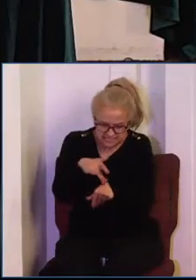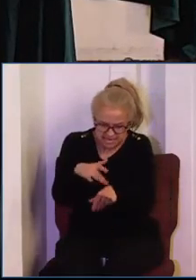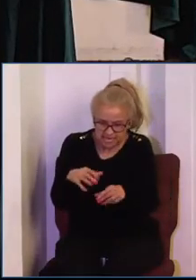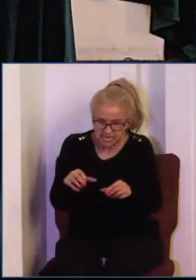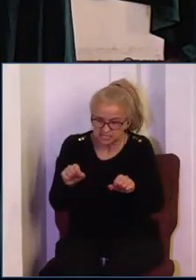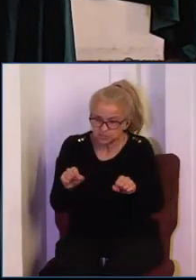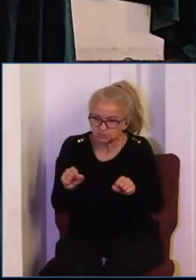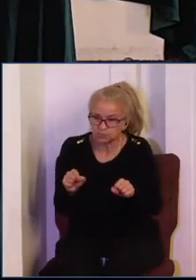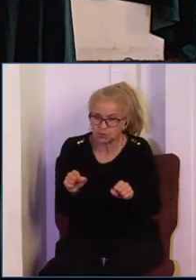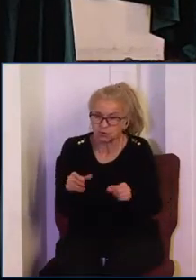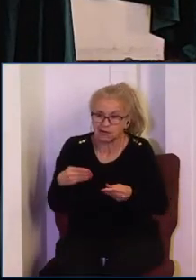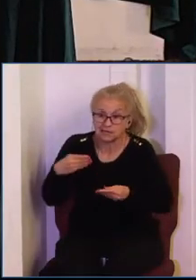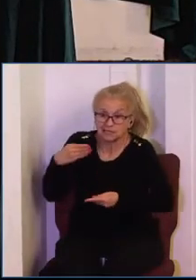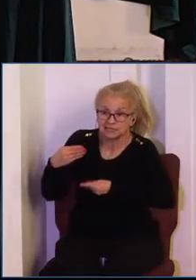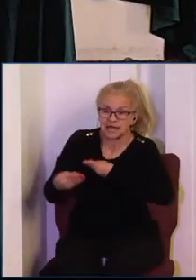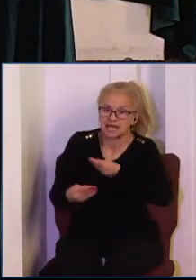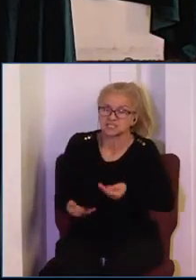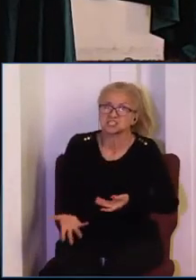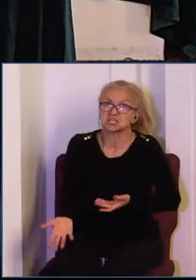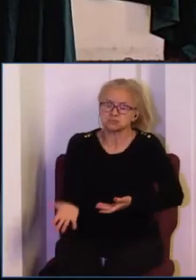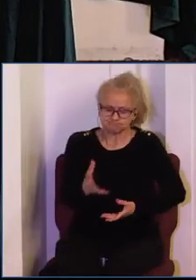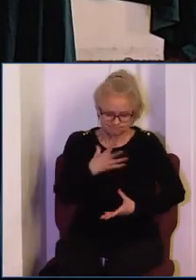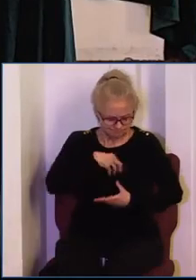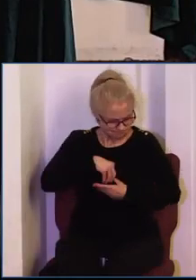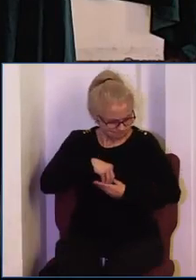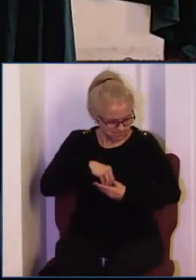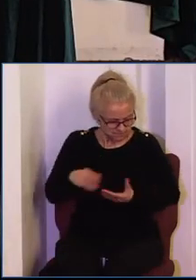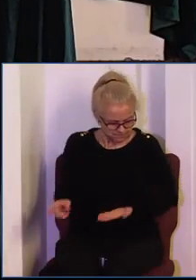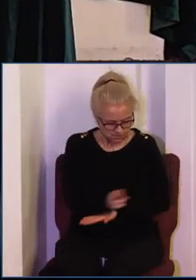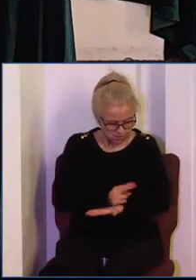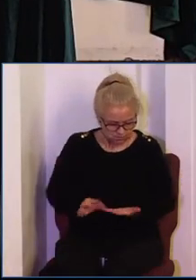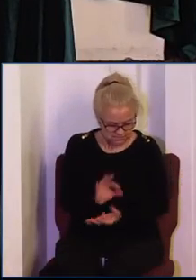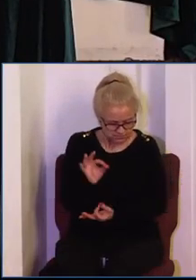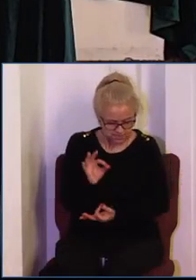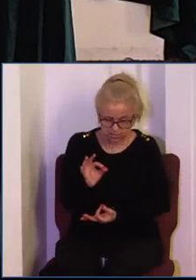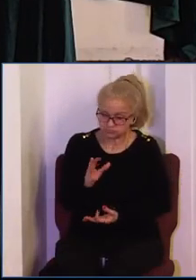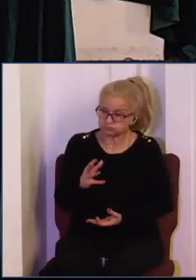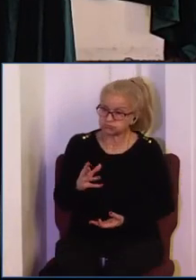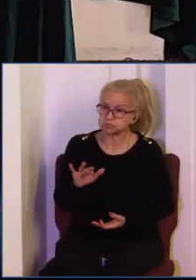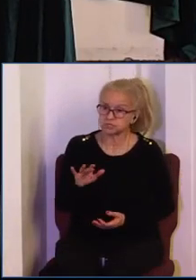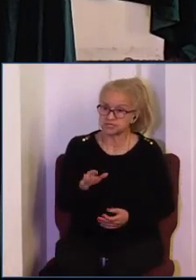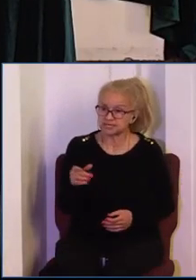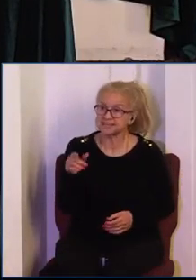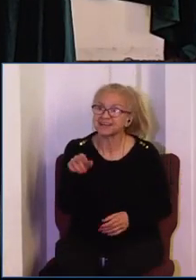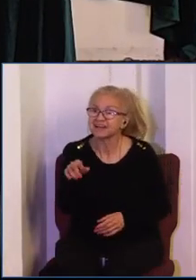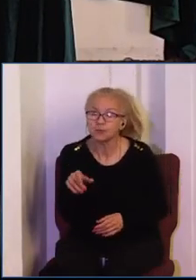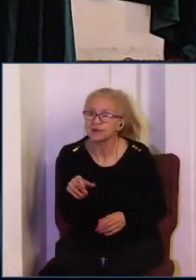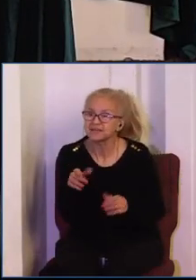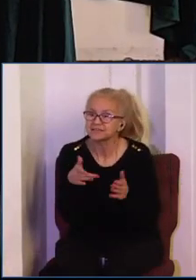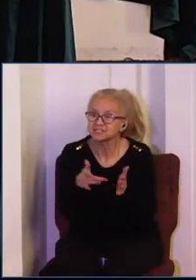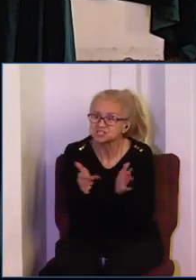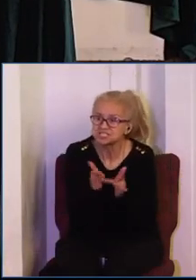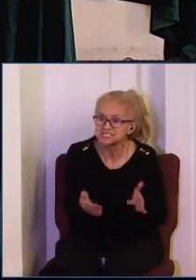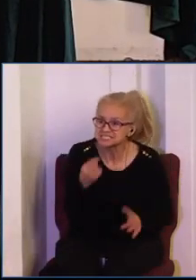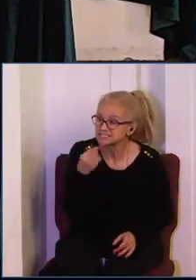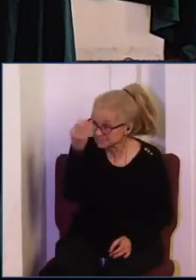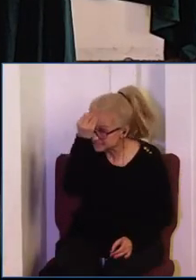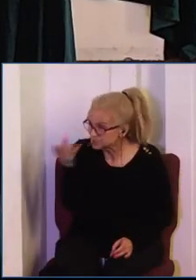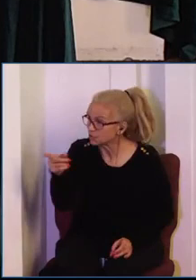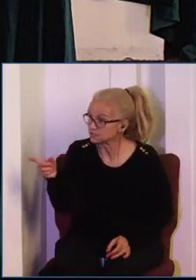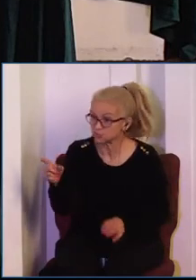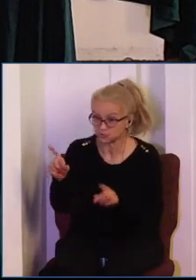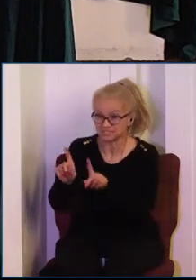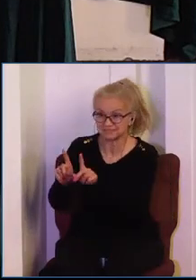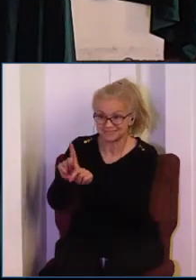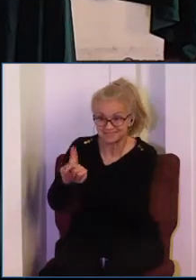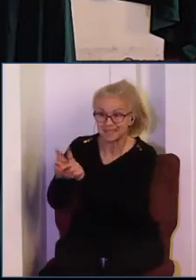legacy of the Holy Spirit. Because you see, when Jesus said that to those disciples, it wasn't just to those